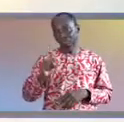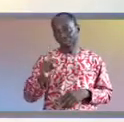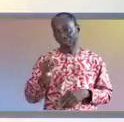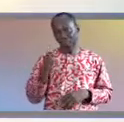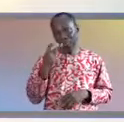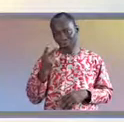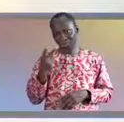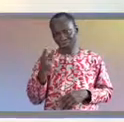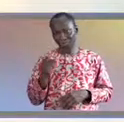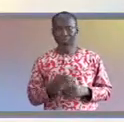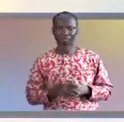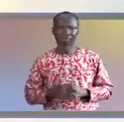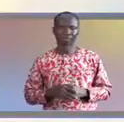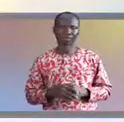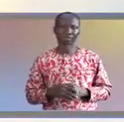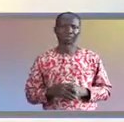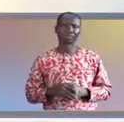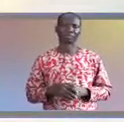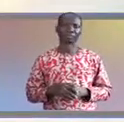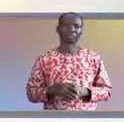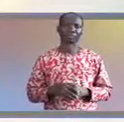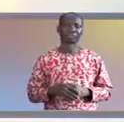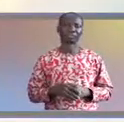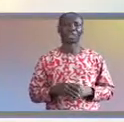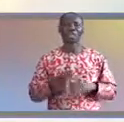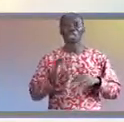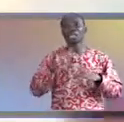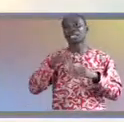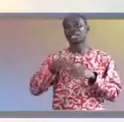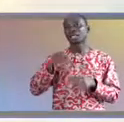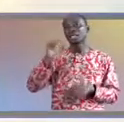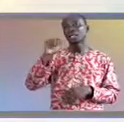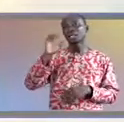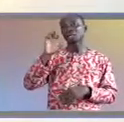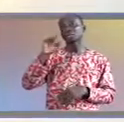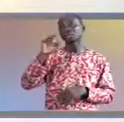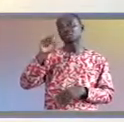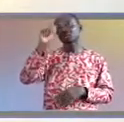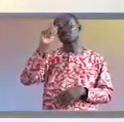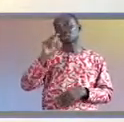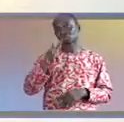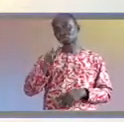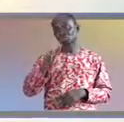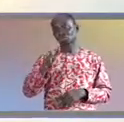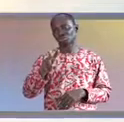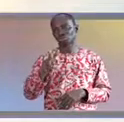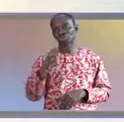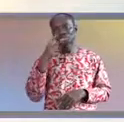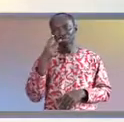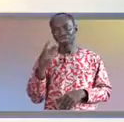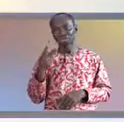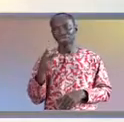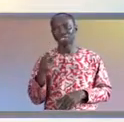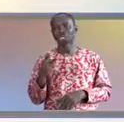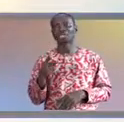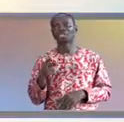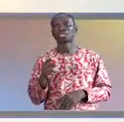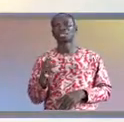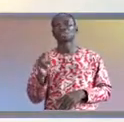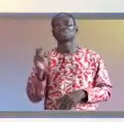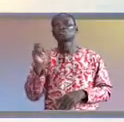Galileans who were Jews for the Jewish race. And for we Gentiles in Acts chapter